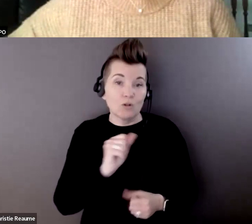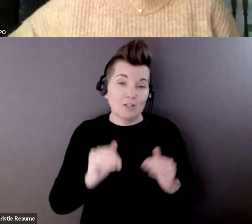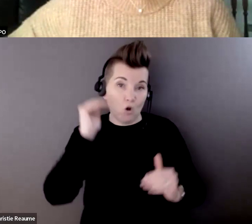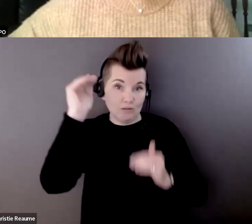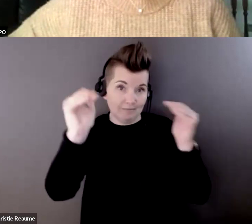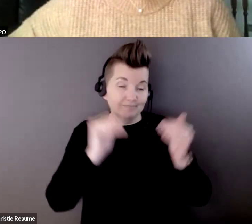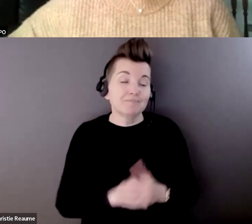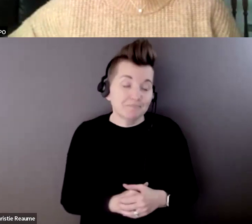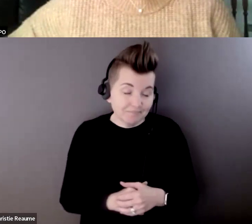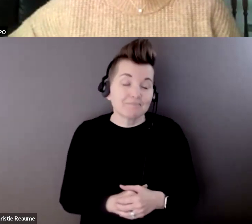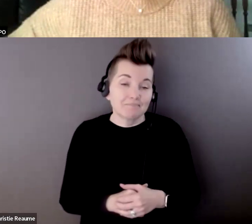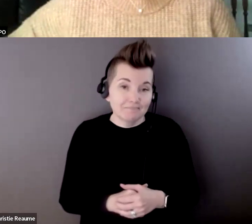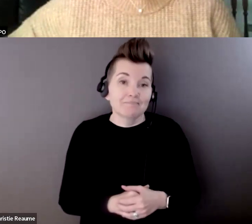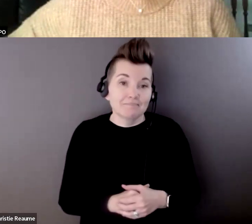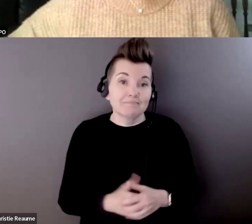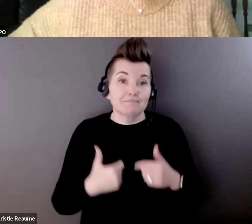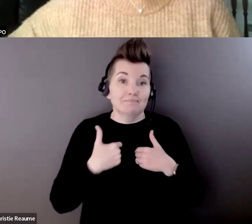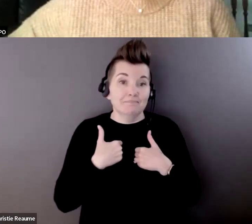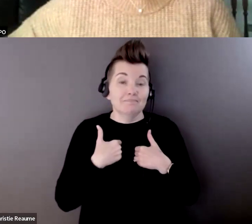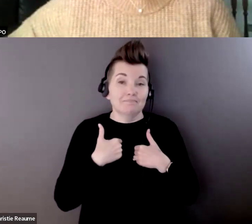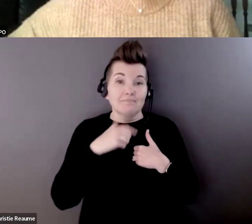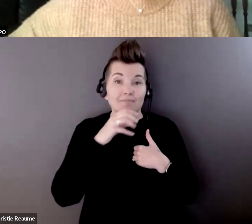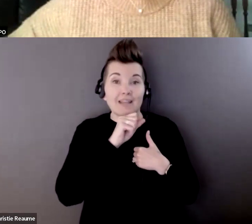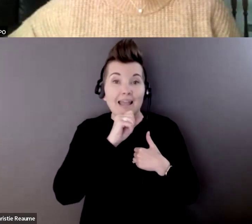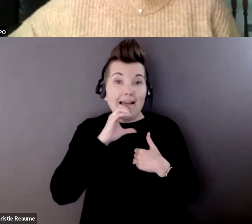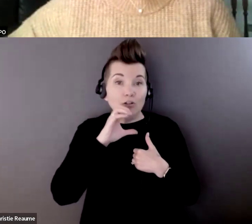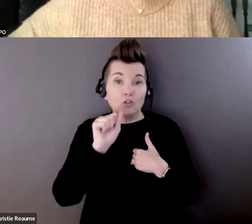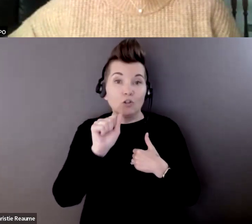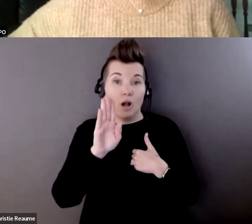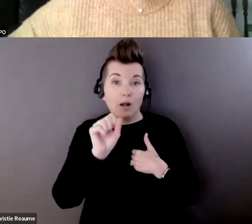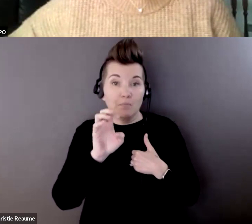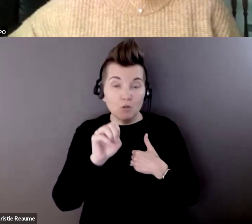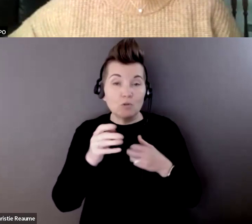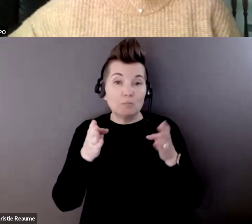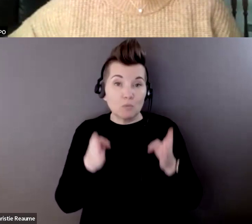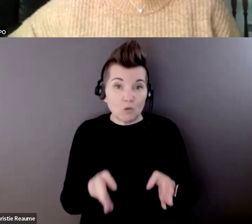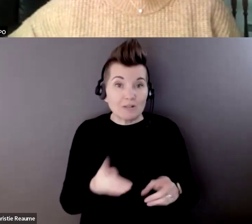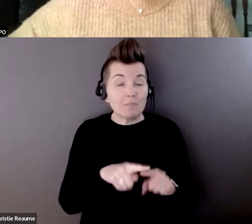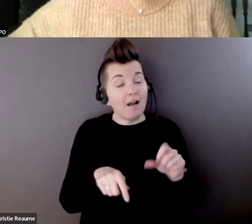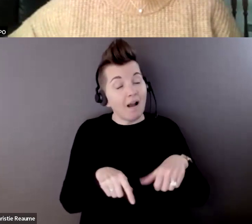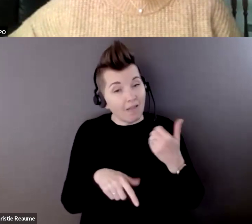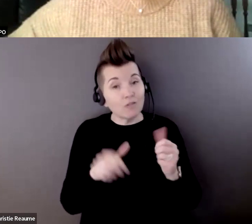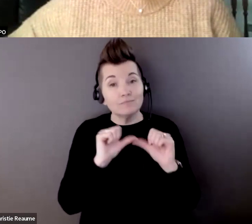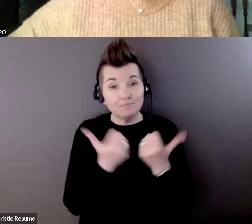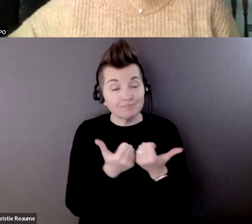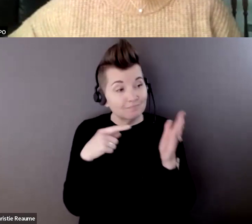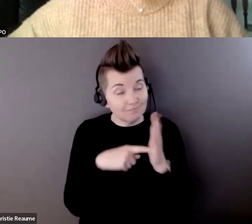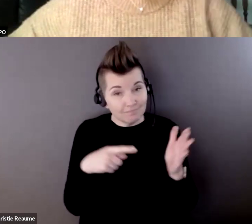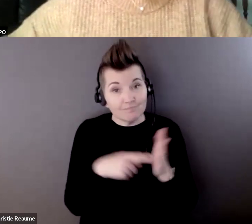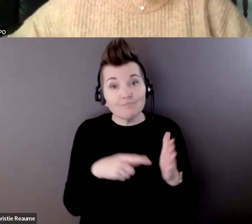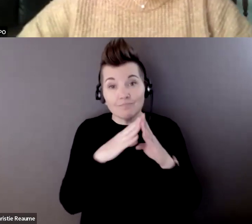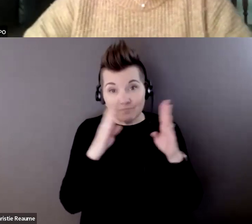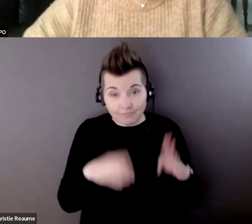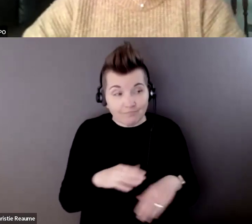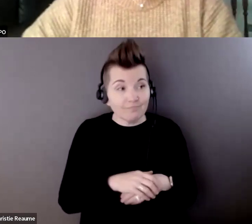opportunity as the elder abuse person, but there was other agencies like housing and Canadian Mental